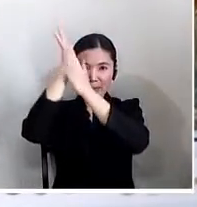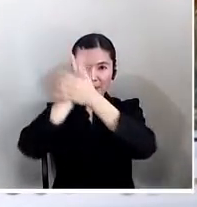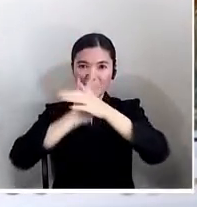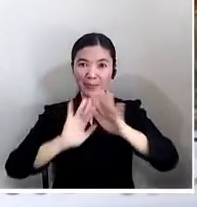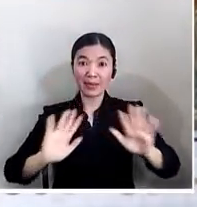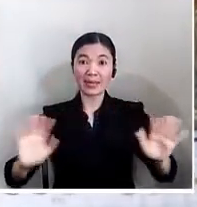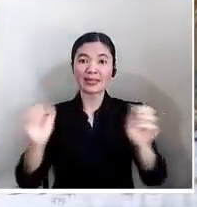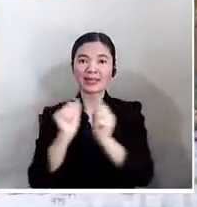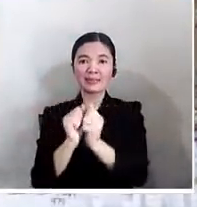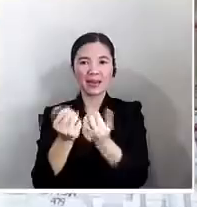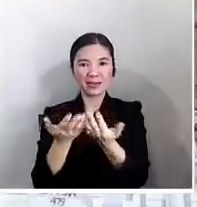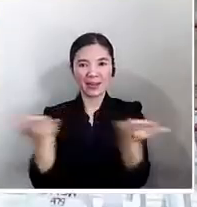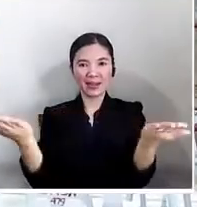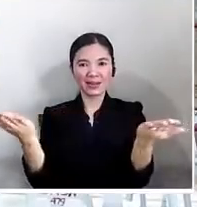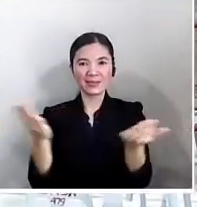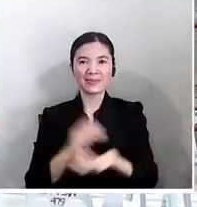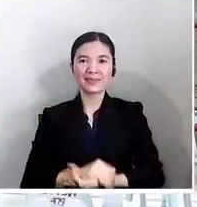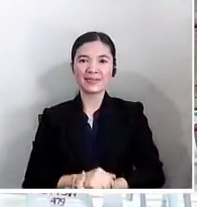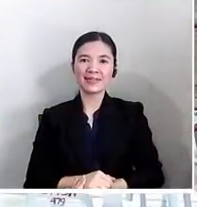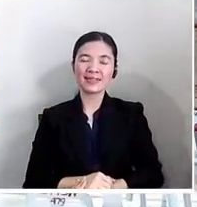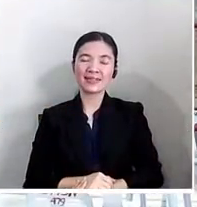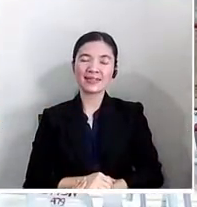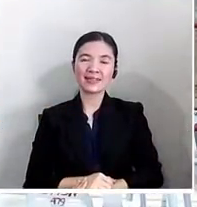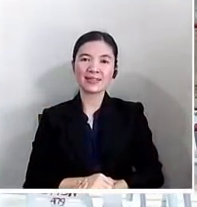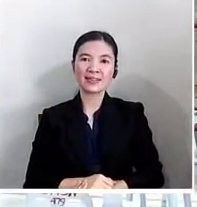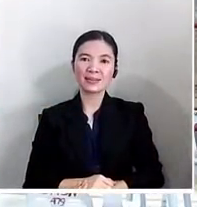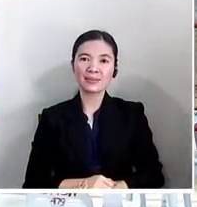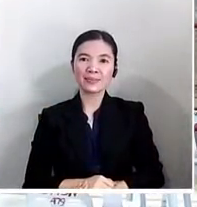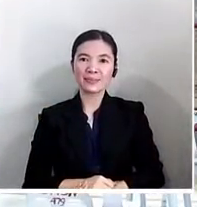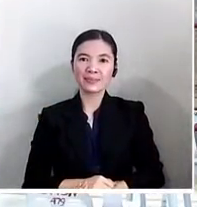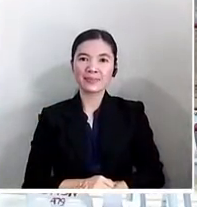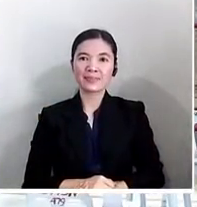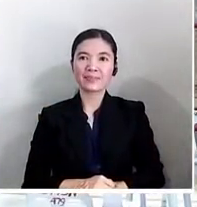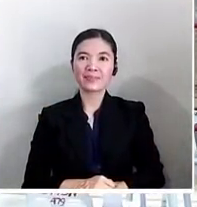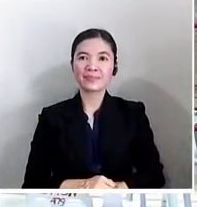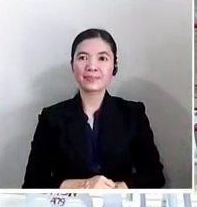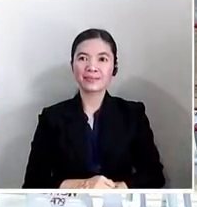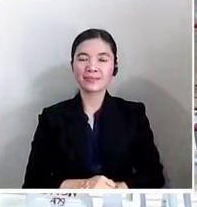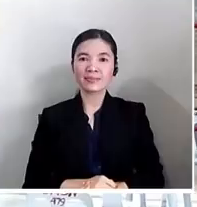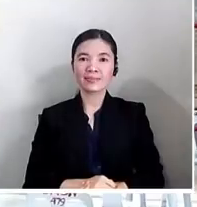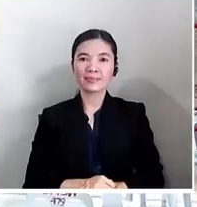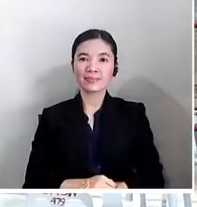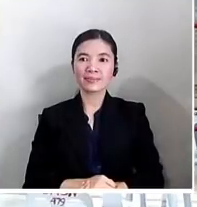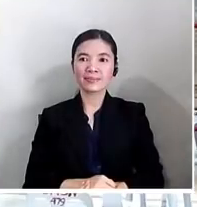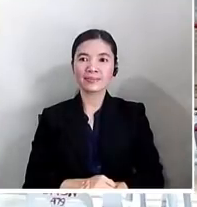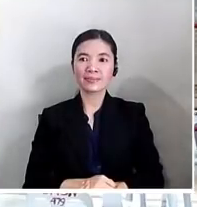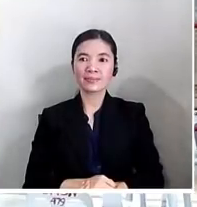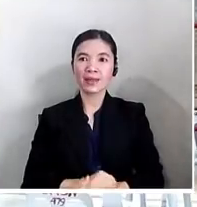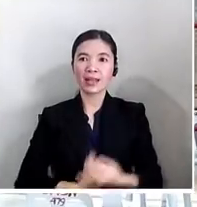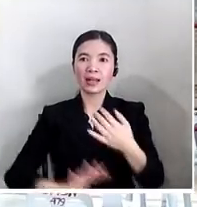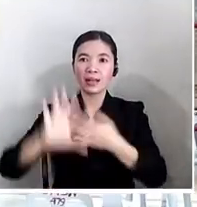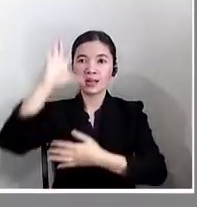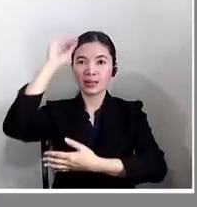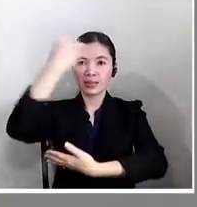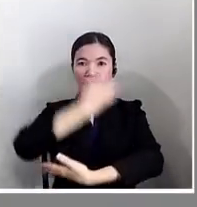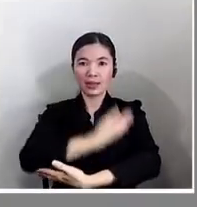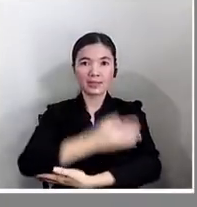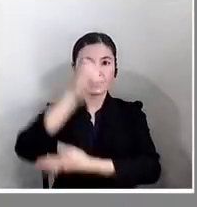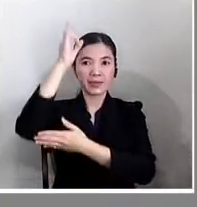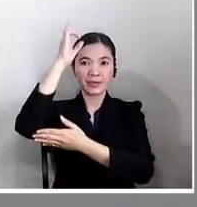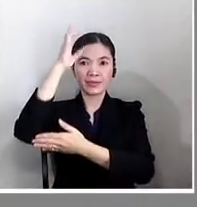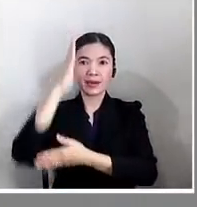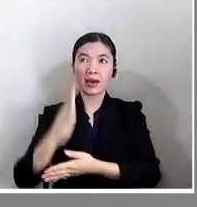Lamb of God, you take away the sins of the world, have